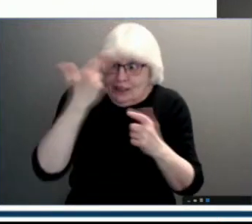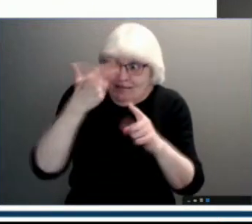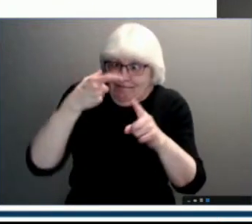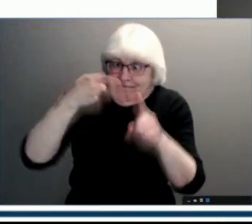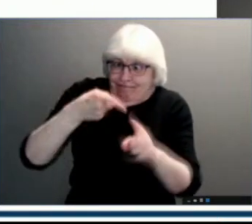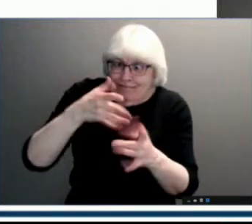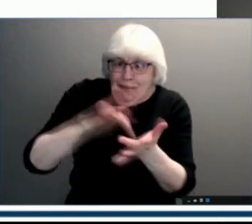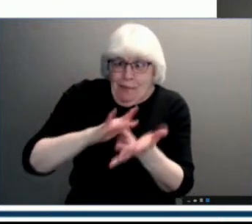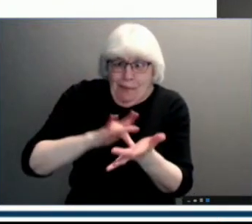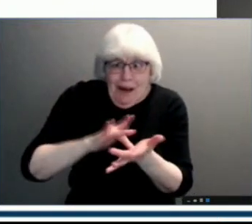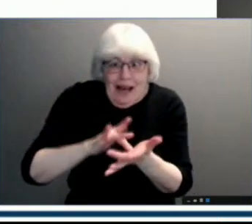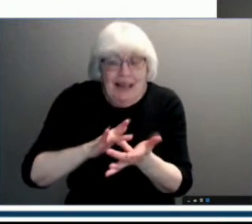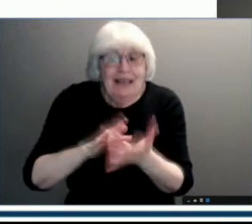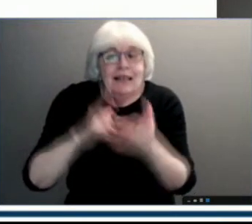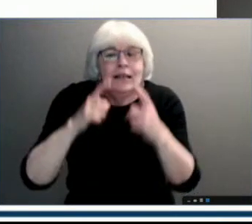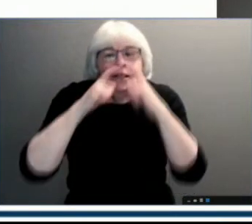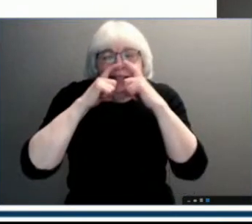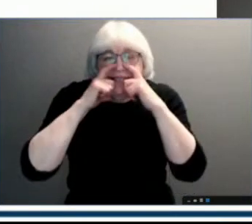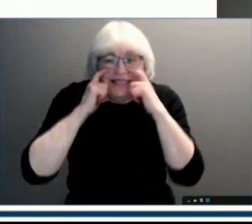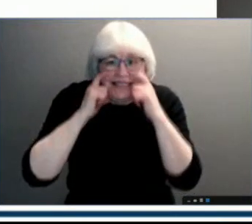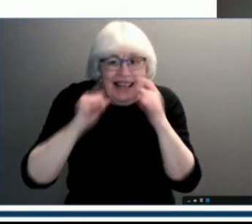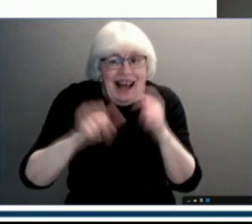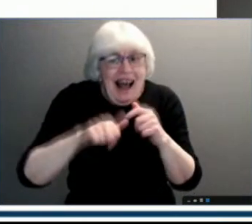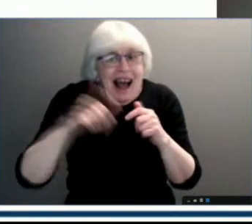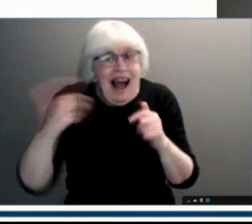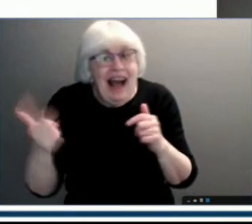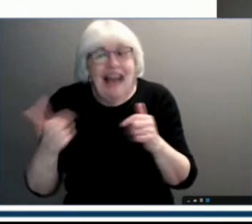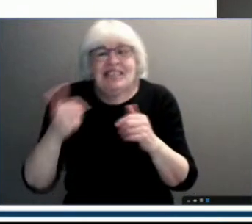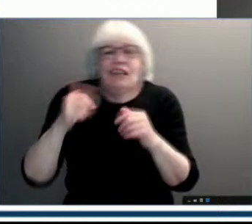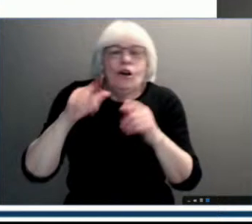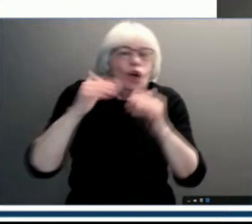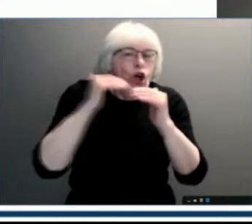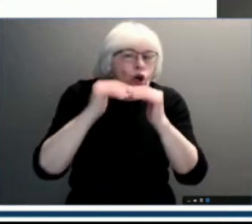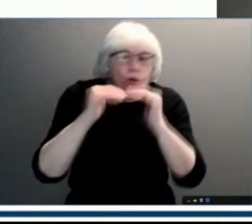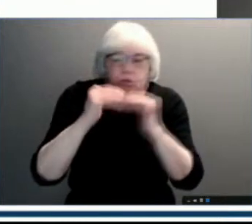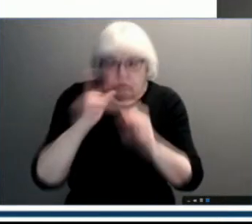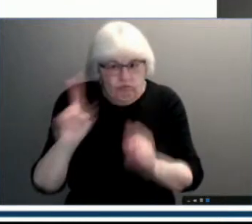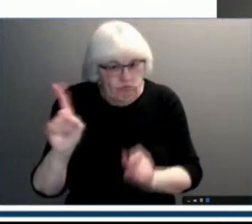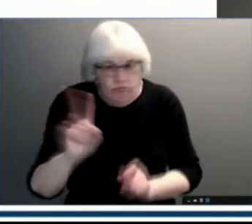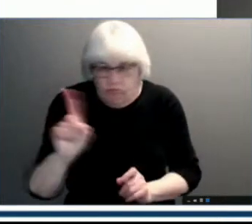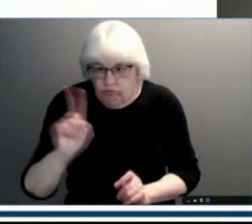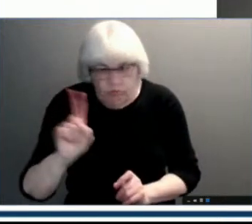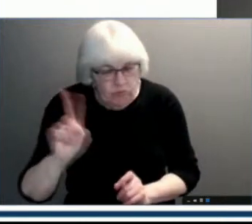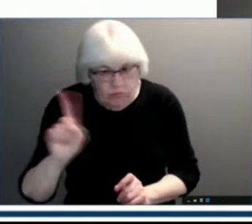No excuses or loopholes. It's simply not too much to ask.